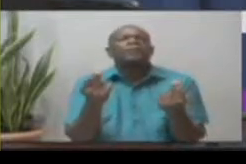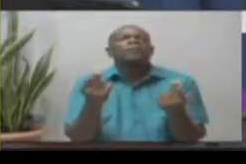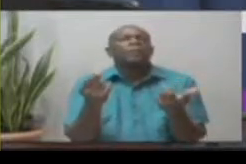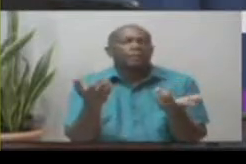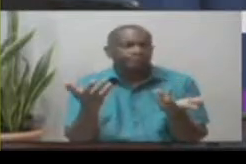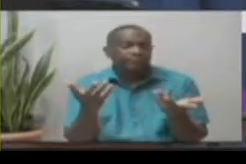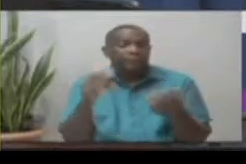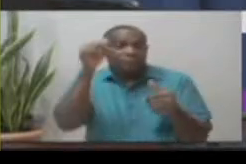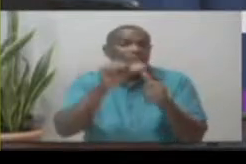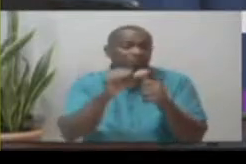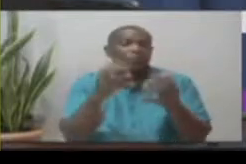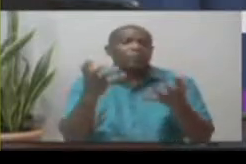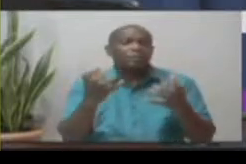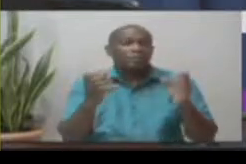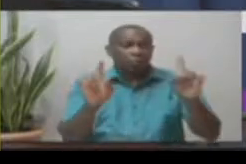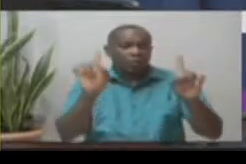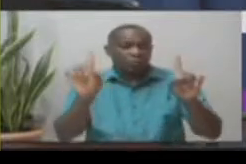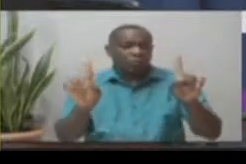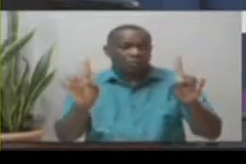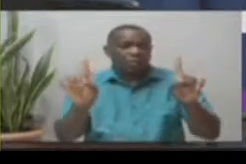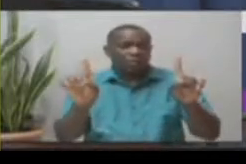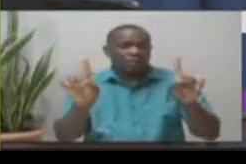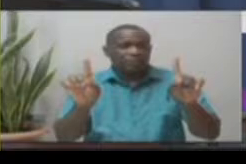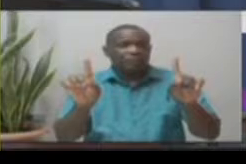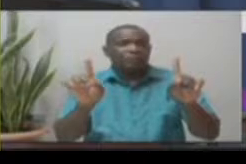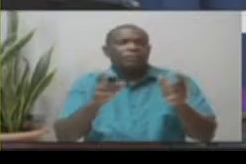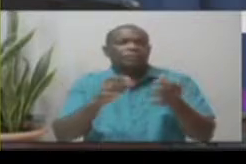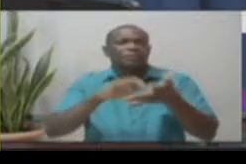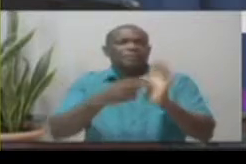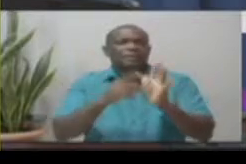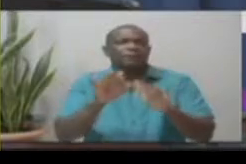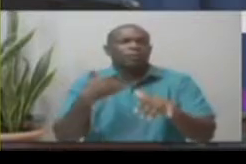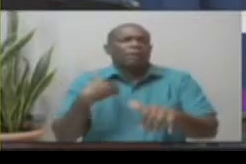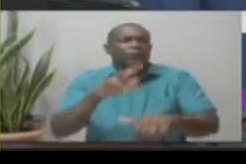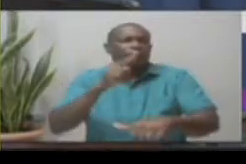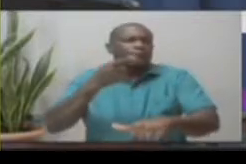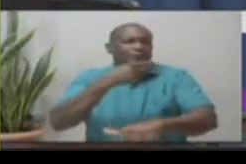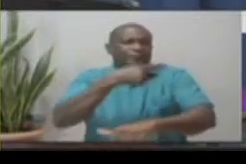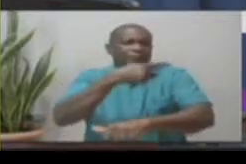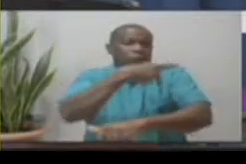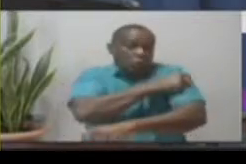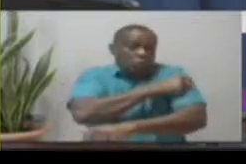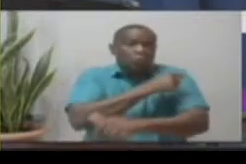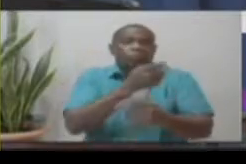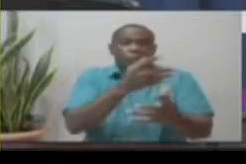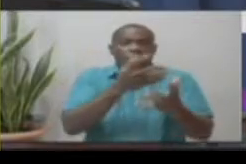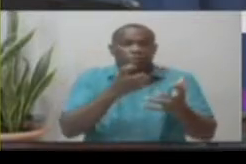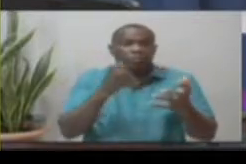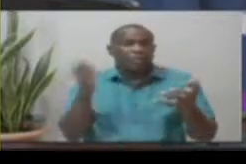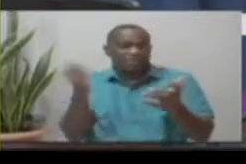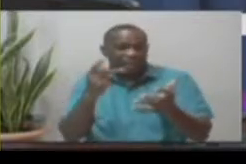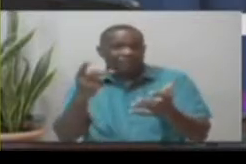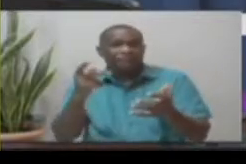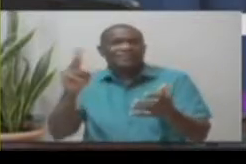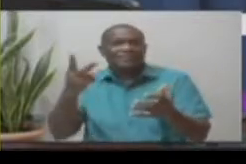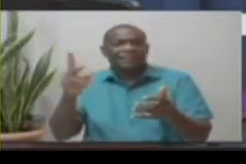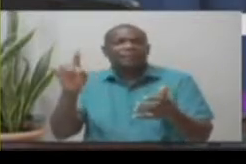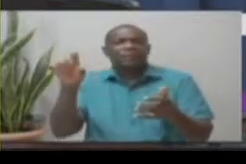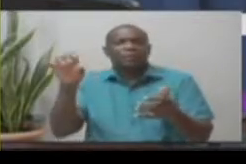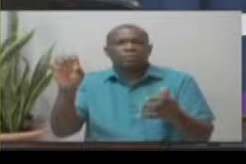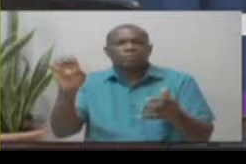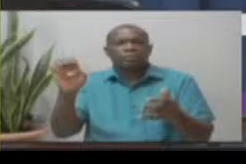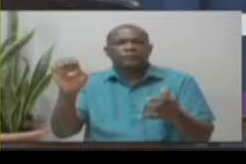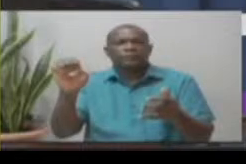you want a second dose. We have had between May and Wednesday, 9th June,